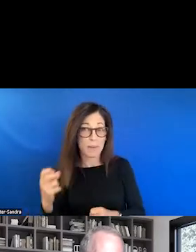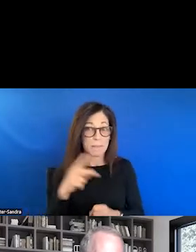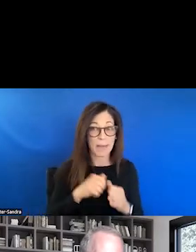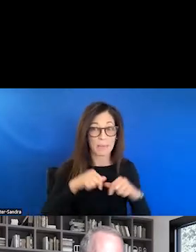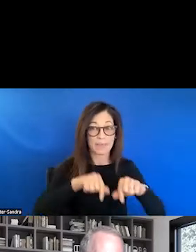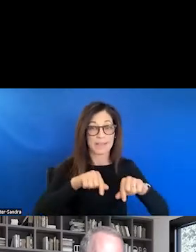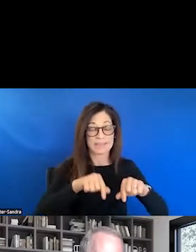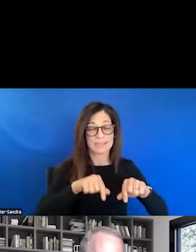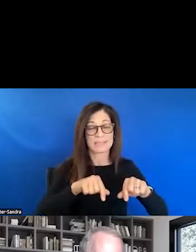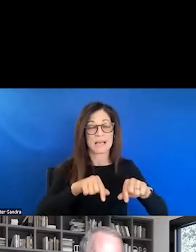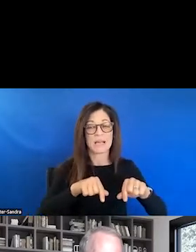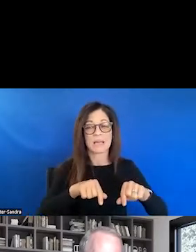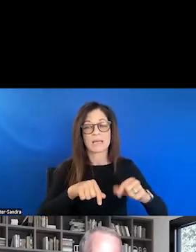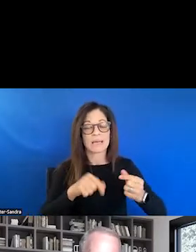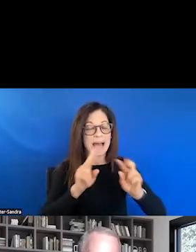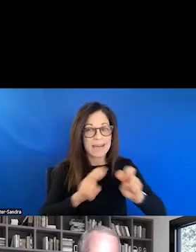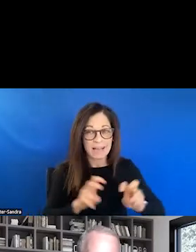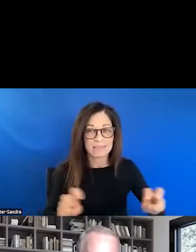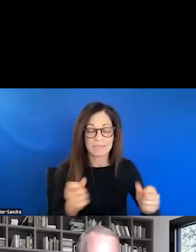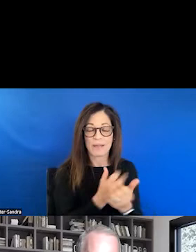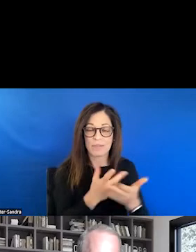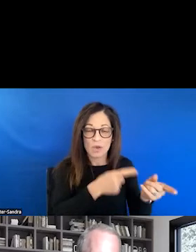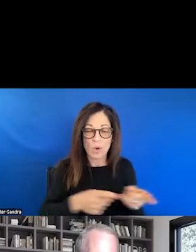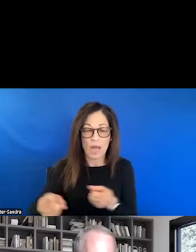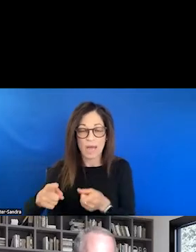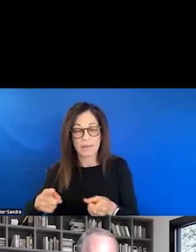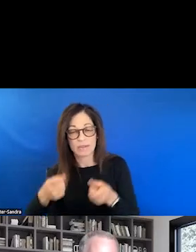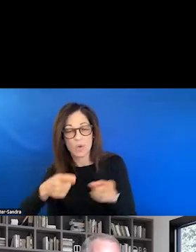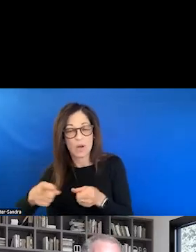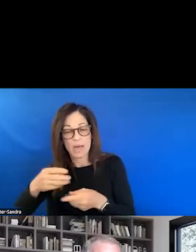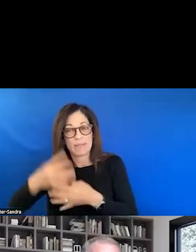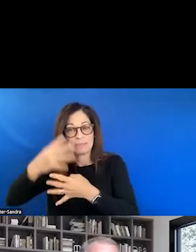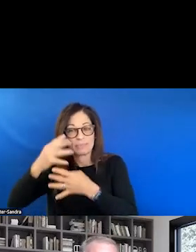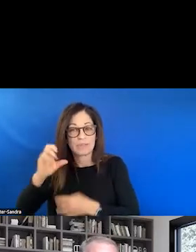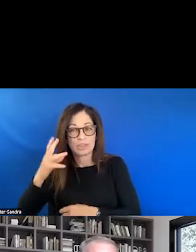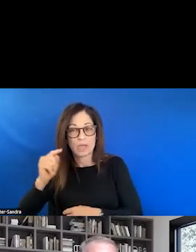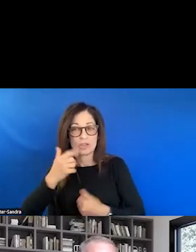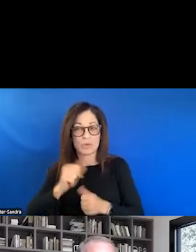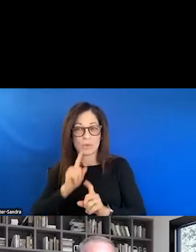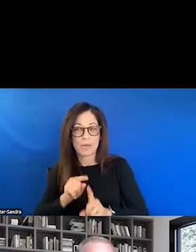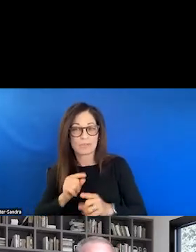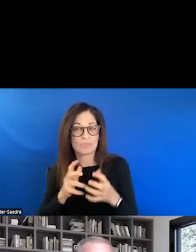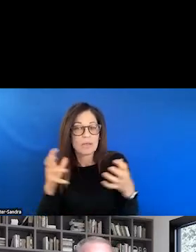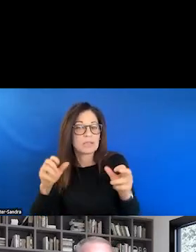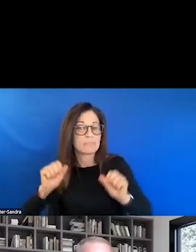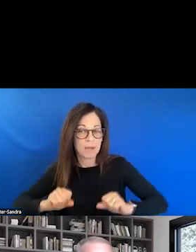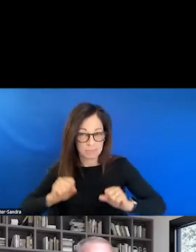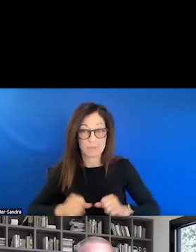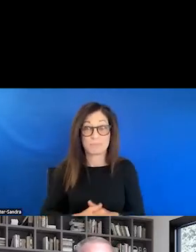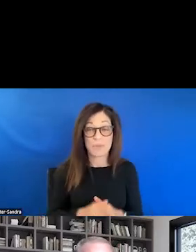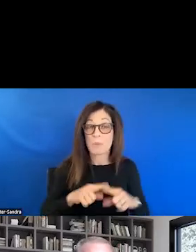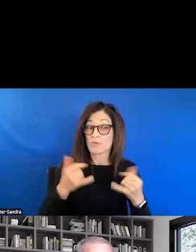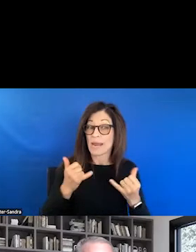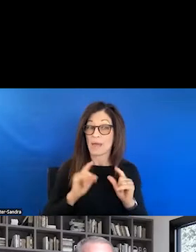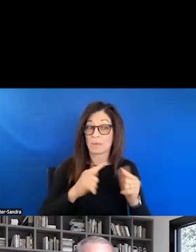with an analysis of everything that's going on in the chat text and try to speak to as much of that as we can. But let's go to